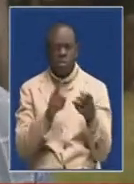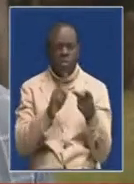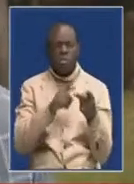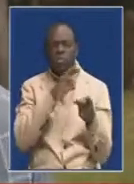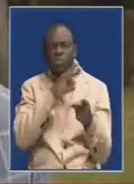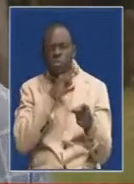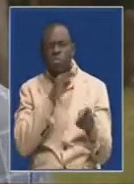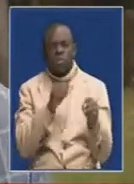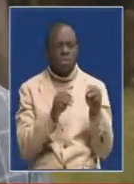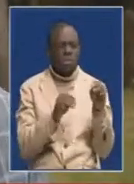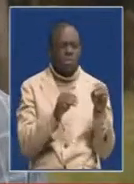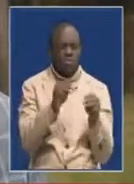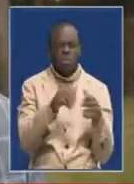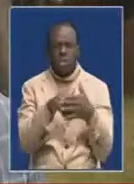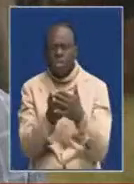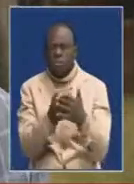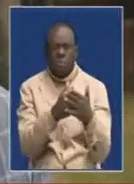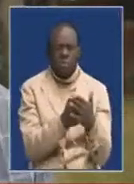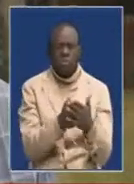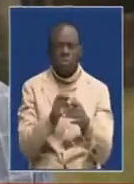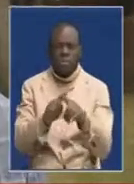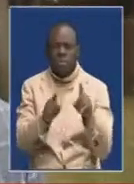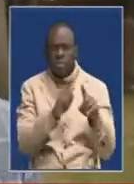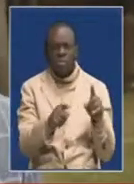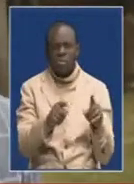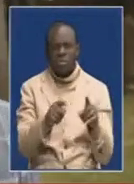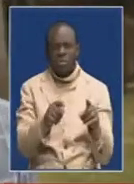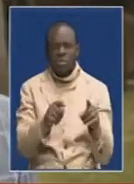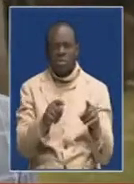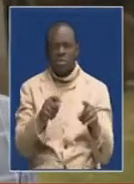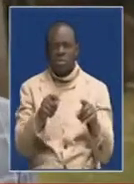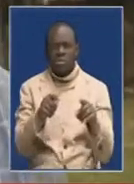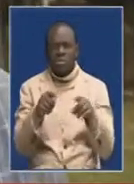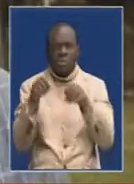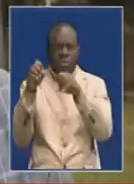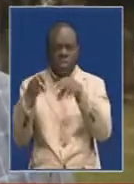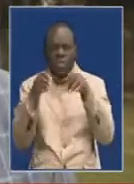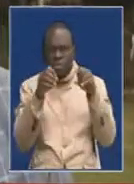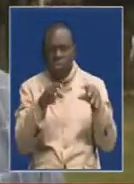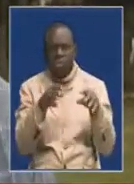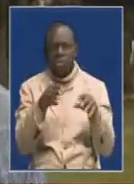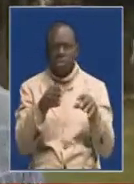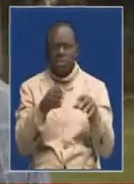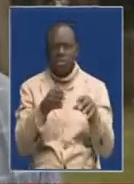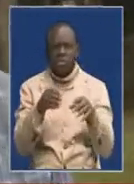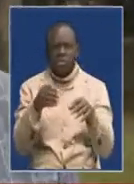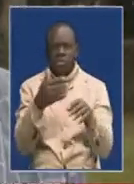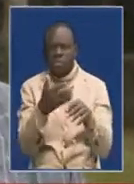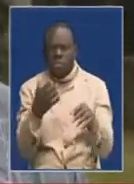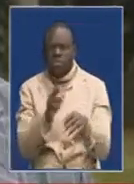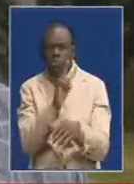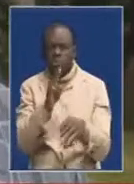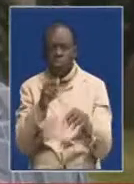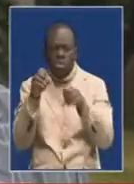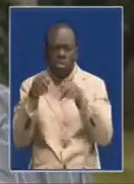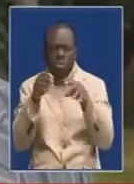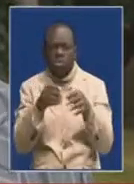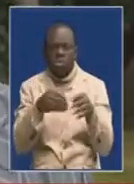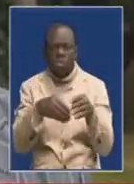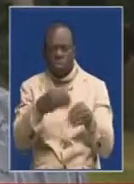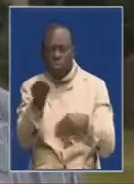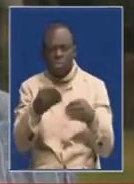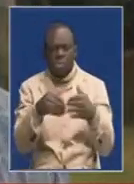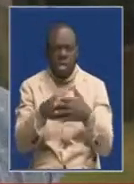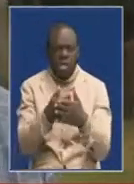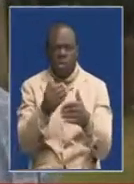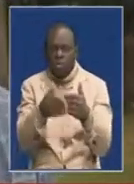as aspects related to electrical and electronic waste. We aim to get sound environmental